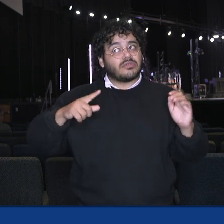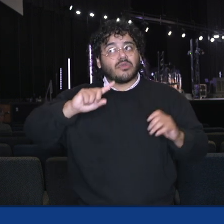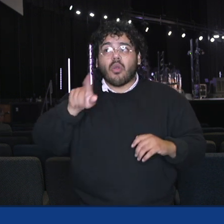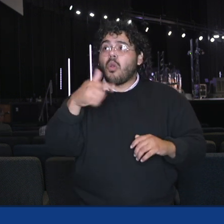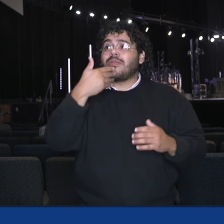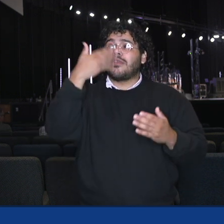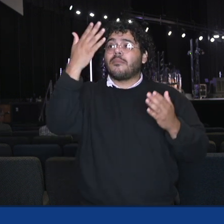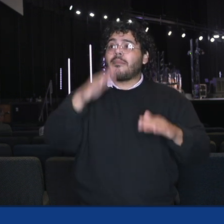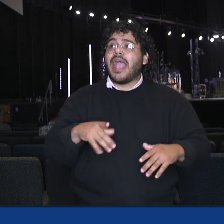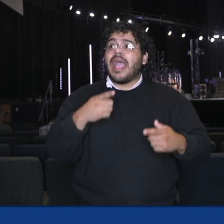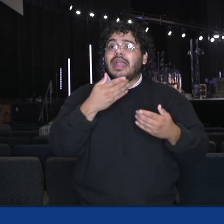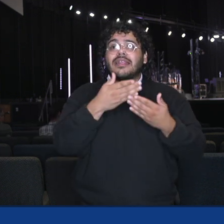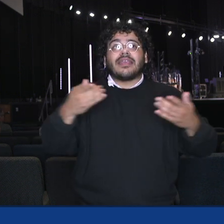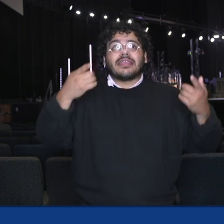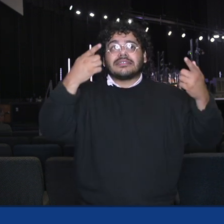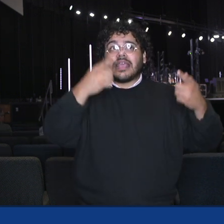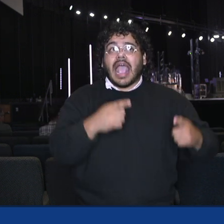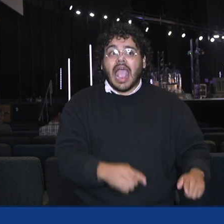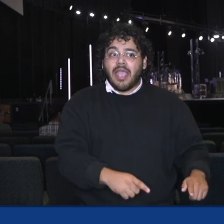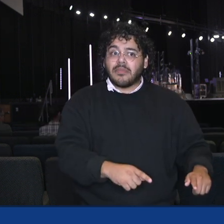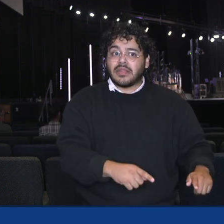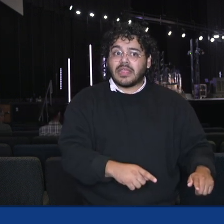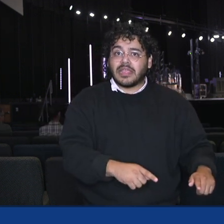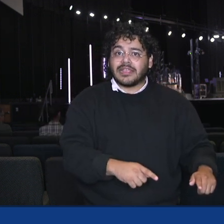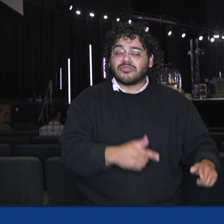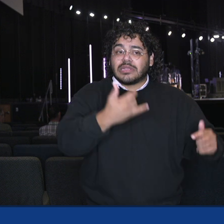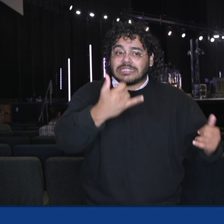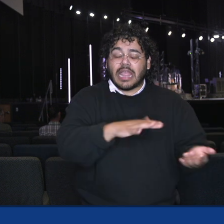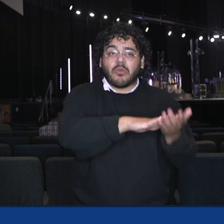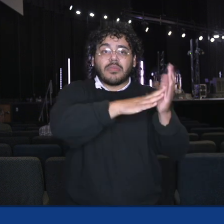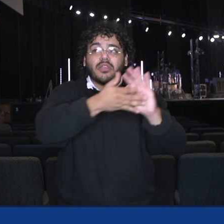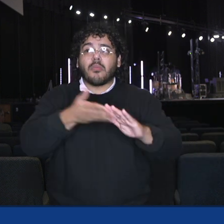is now good news. That there is an